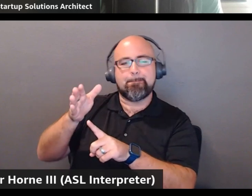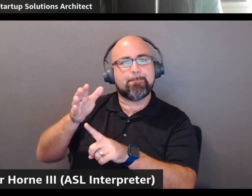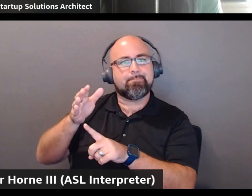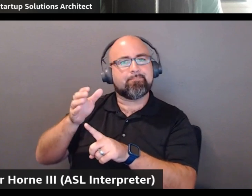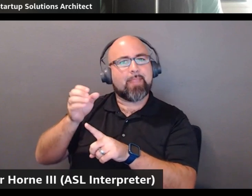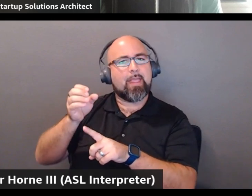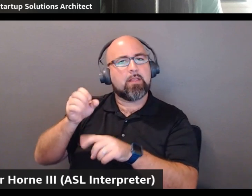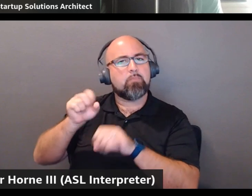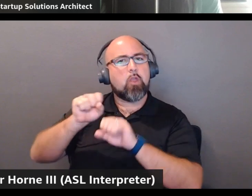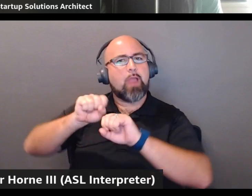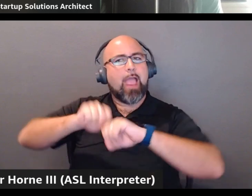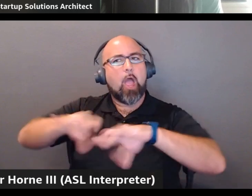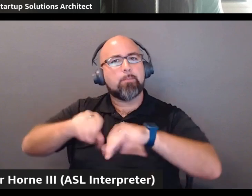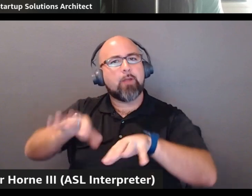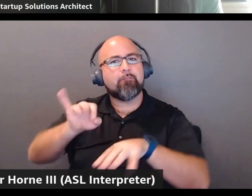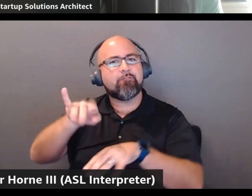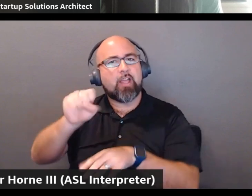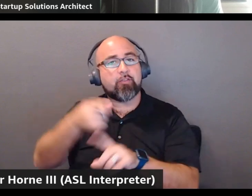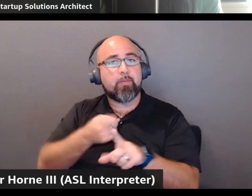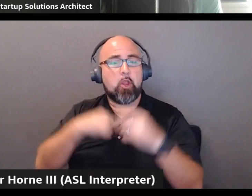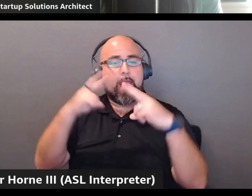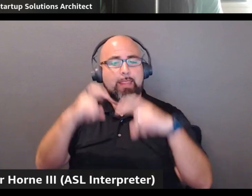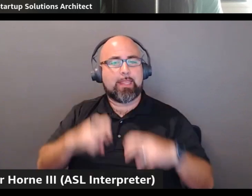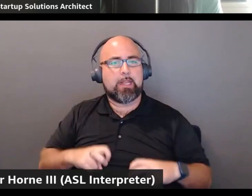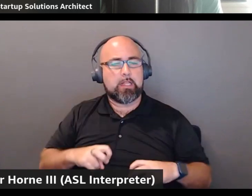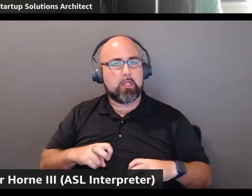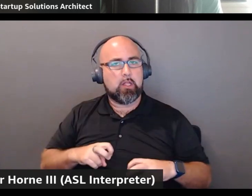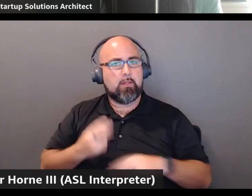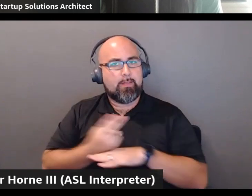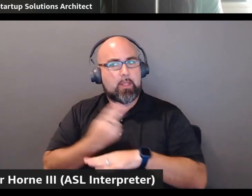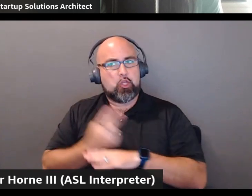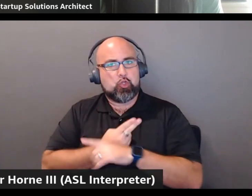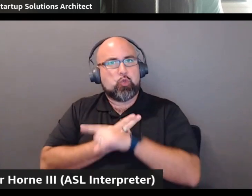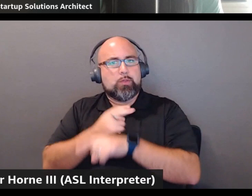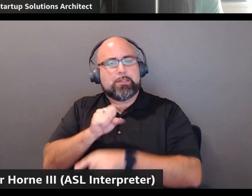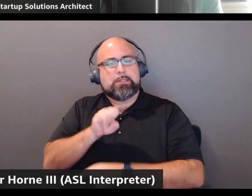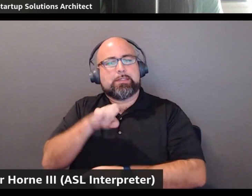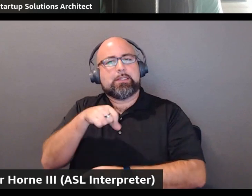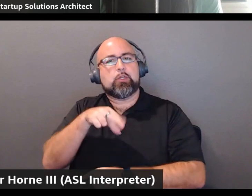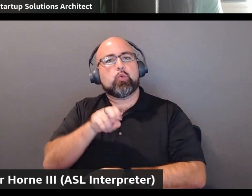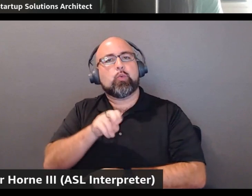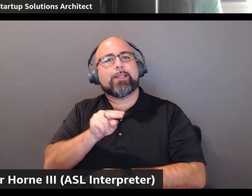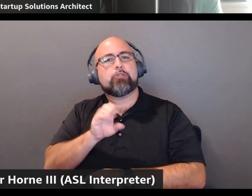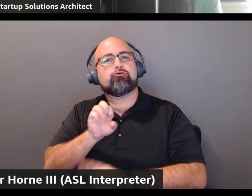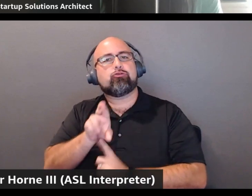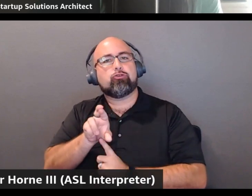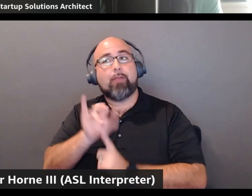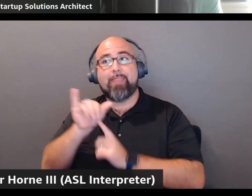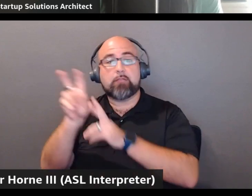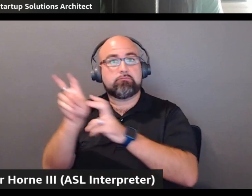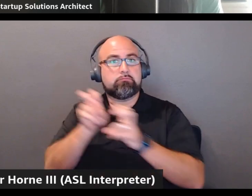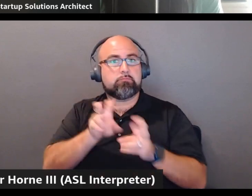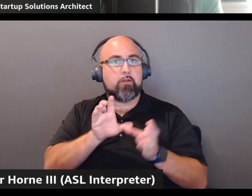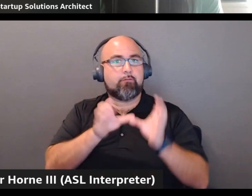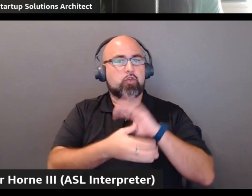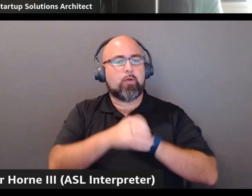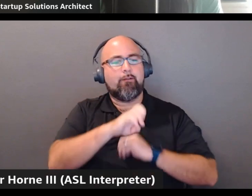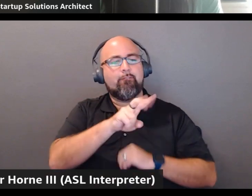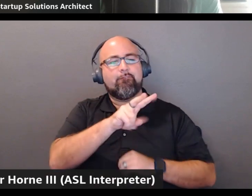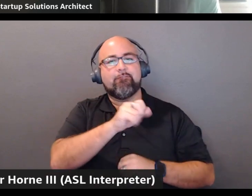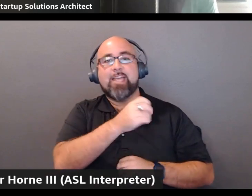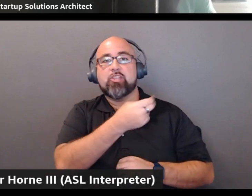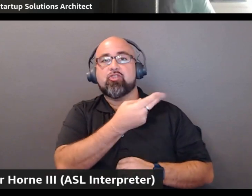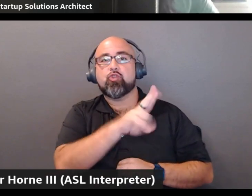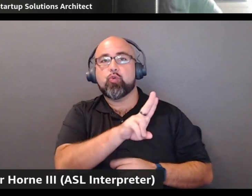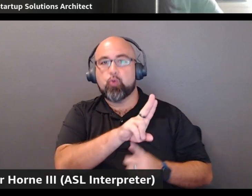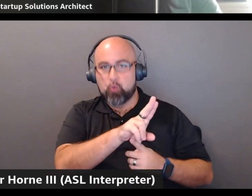from their analytical instrument, their sequencer, and we're converting that to a FASTQ file that can then go into a